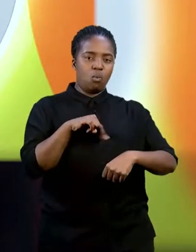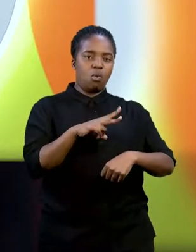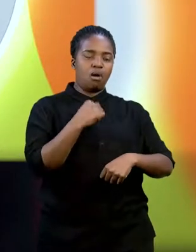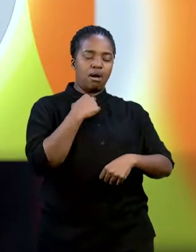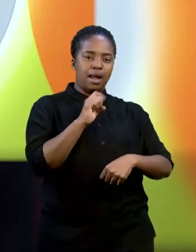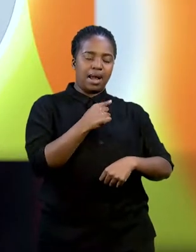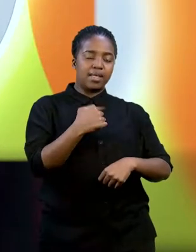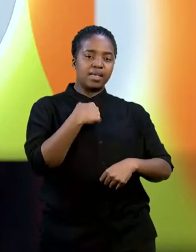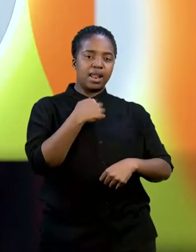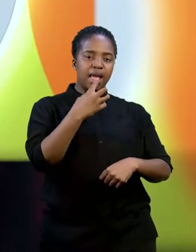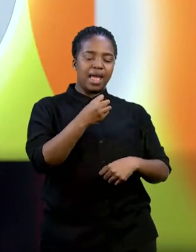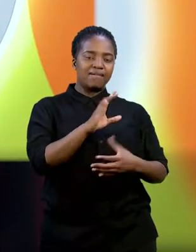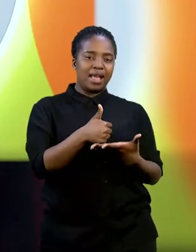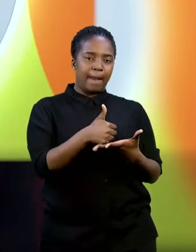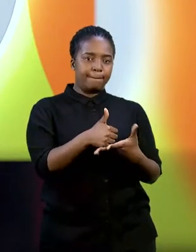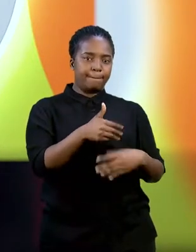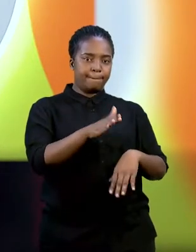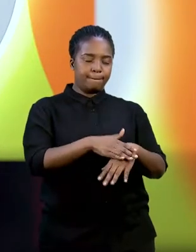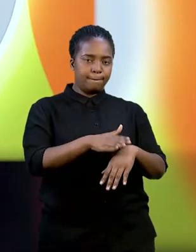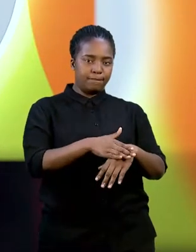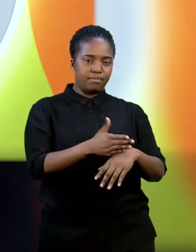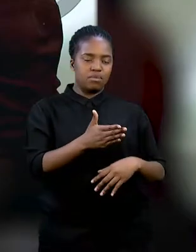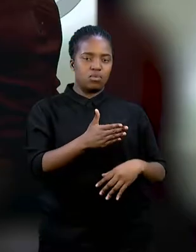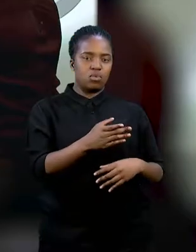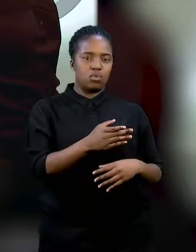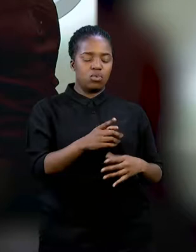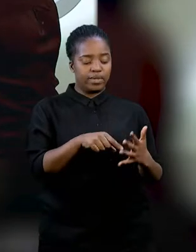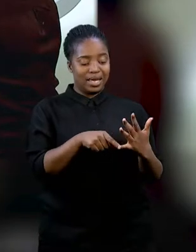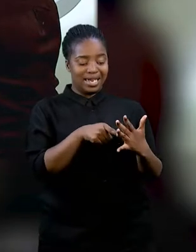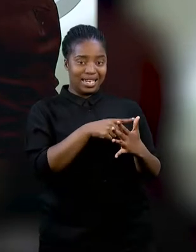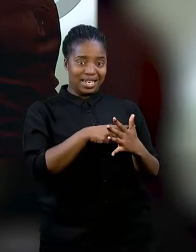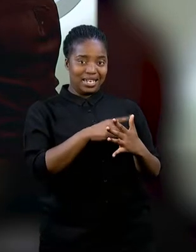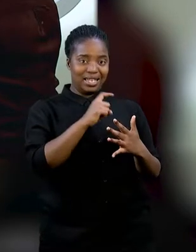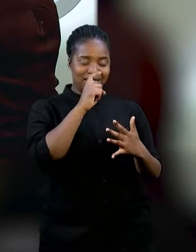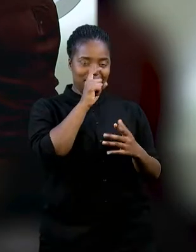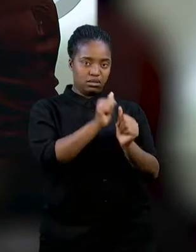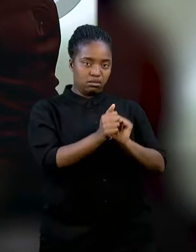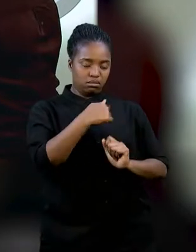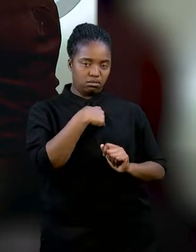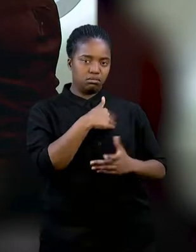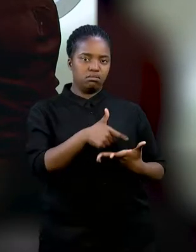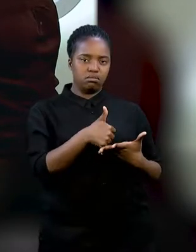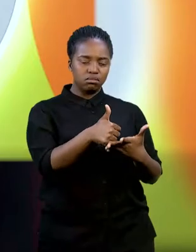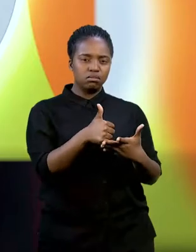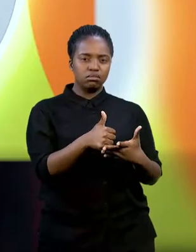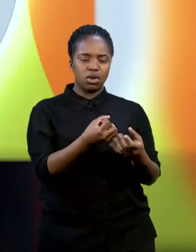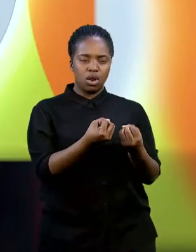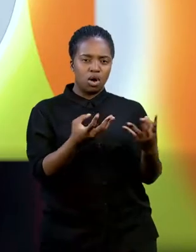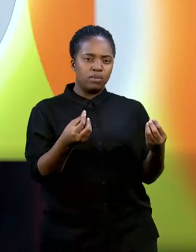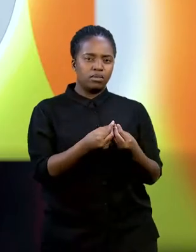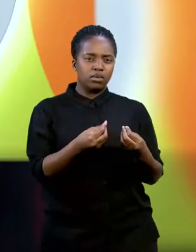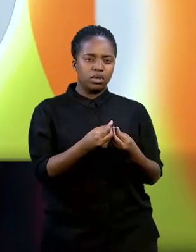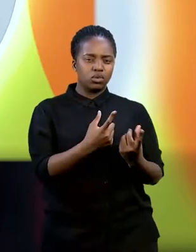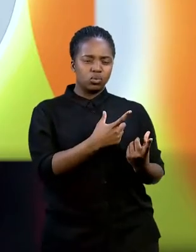thole thuso e ngata go feta bana ba heso. So ntho e etsegetseng gore bona ba kgonne